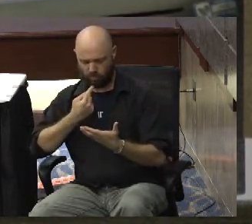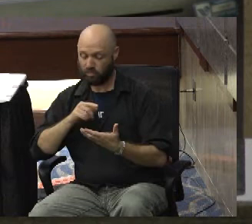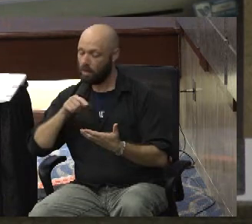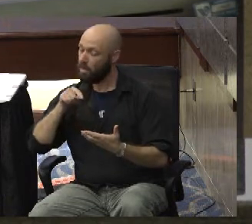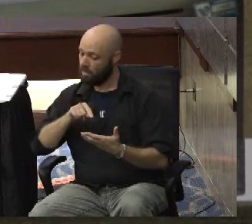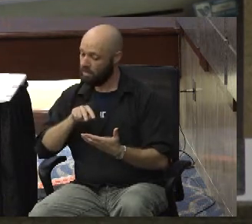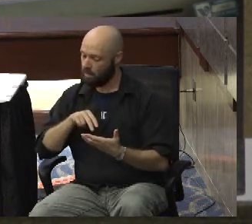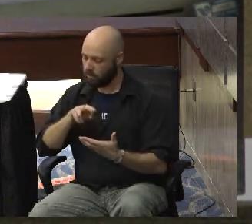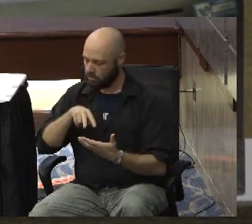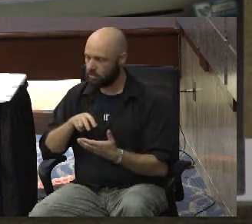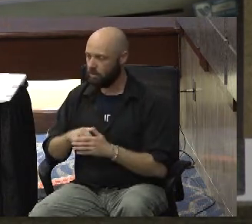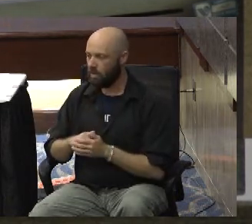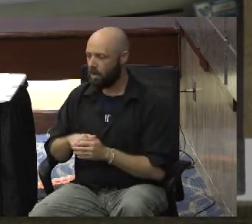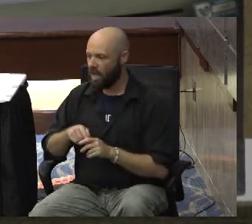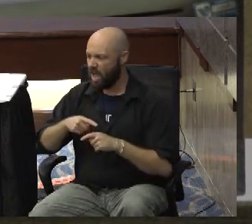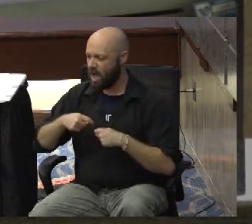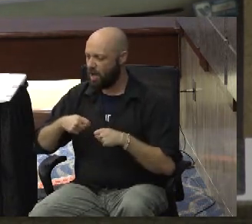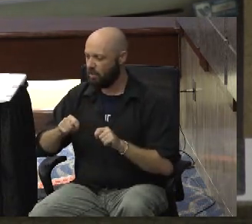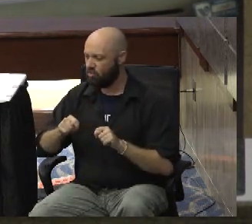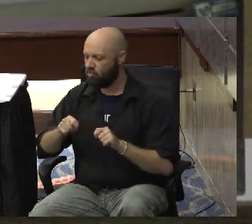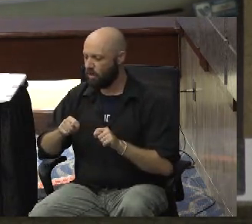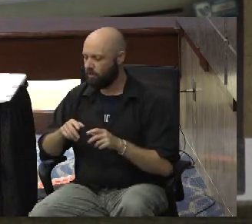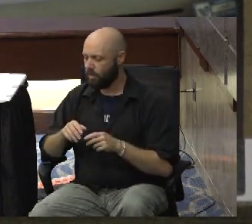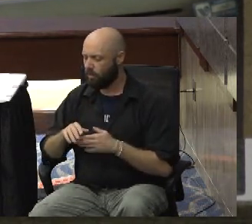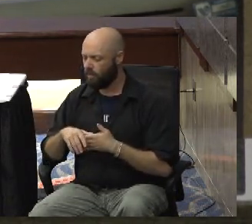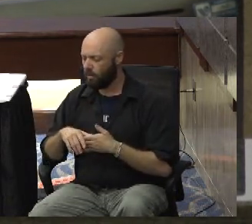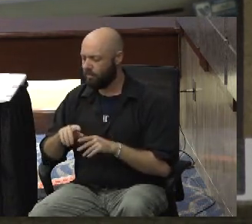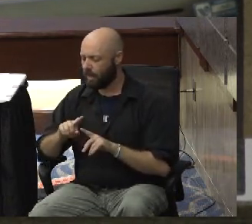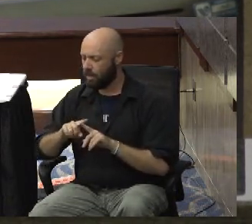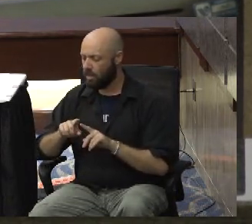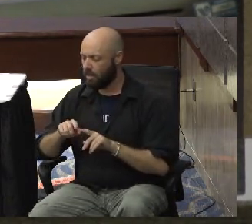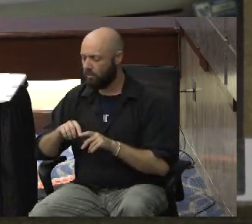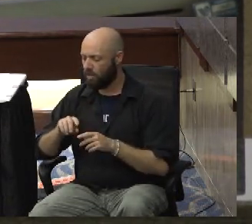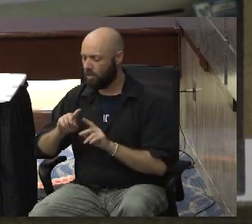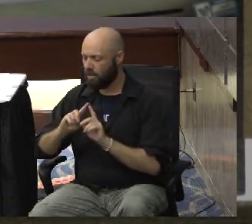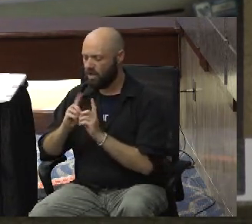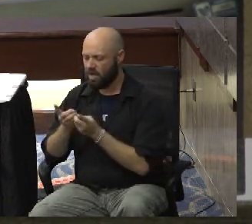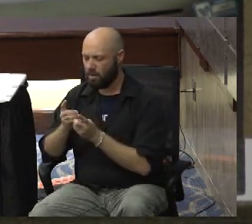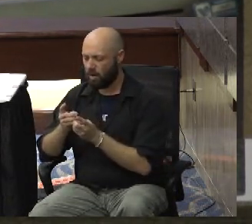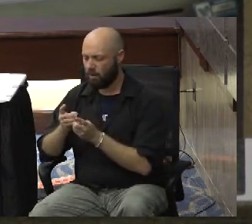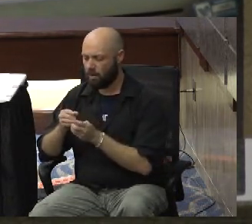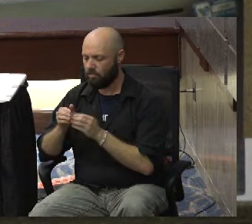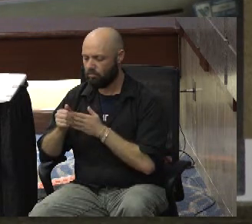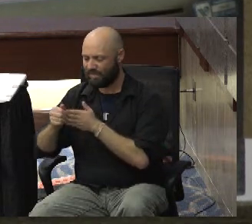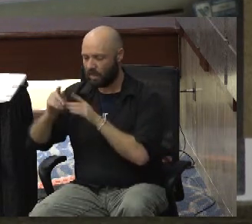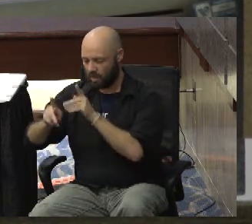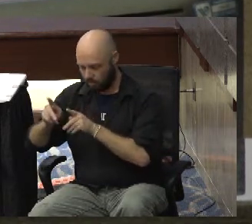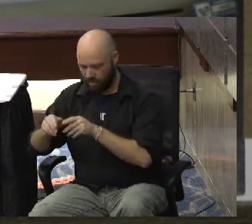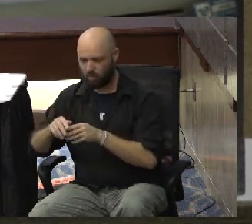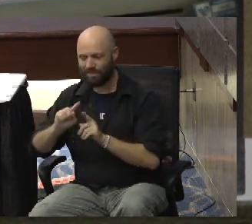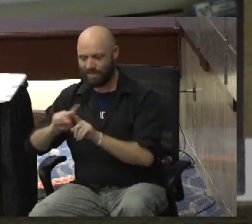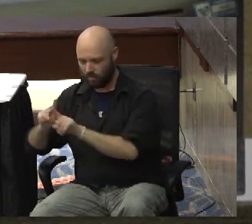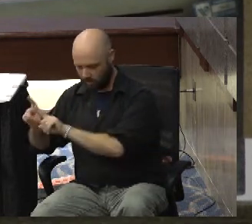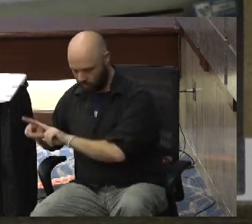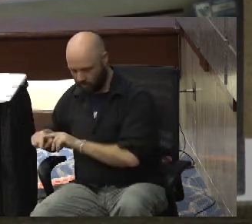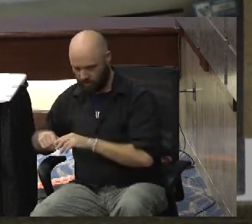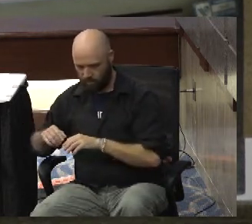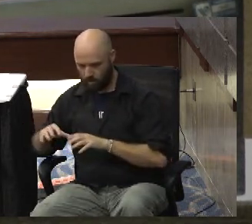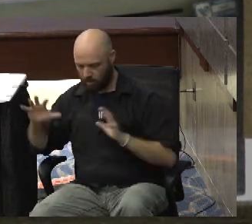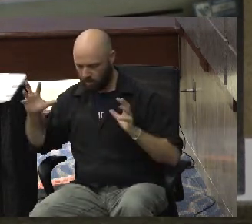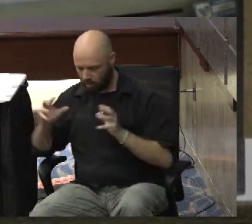Trafficking Coalition and having different department leaders serve on that and our police chief serving on that. I agree